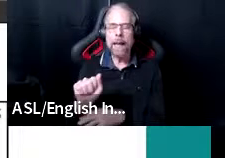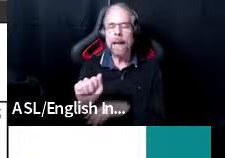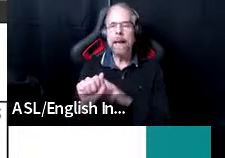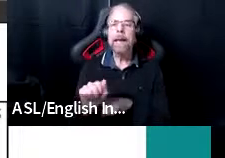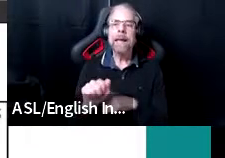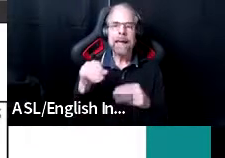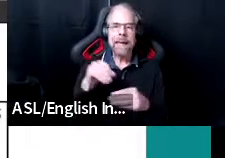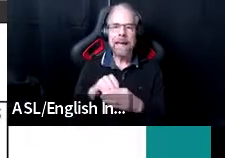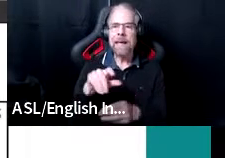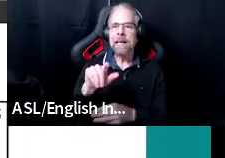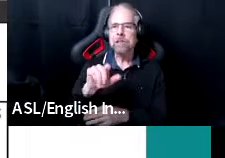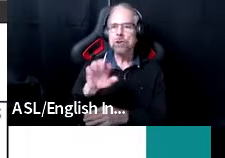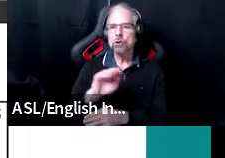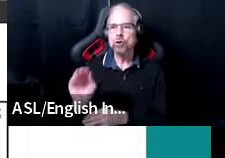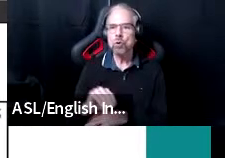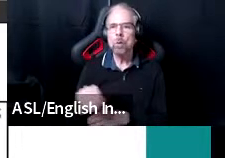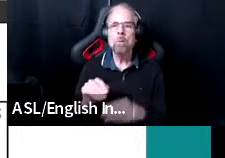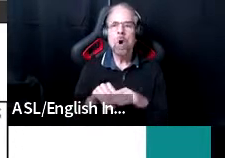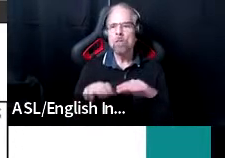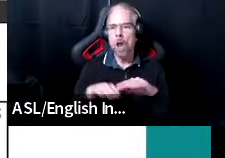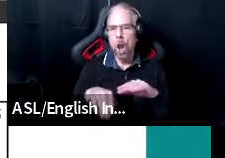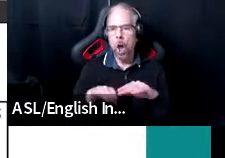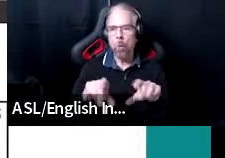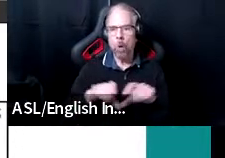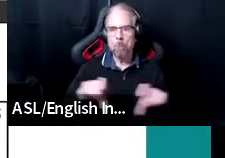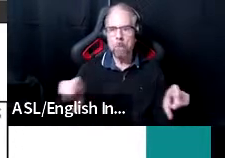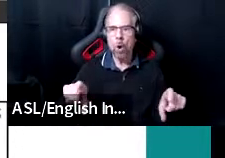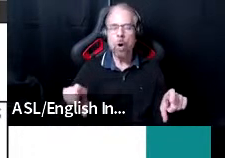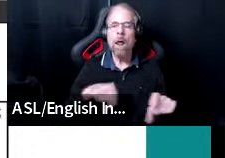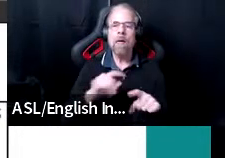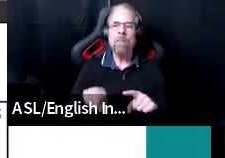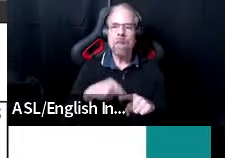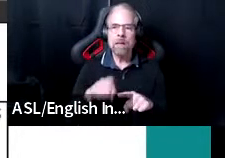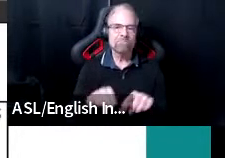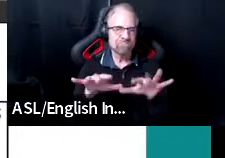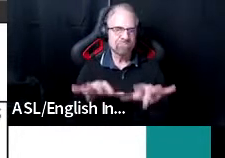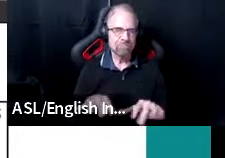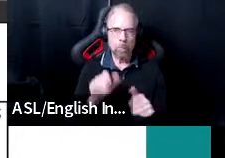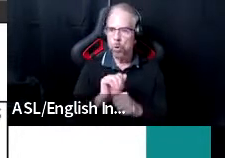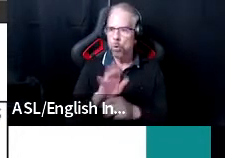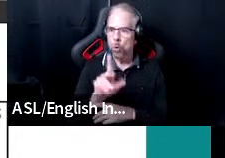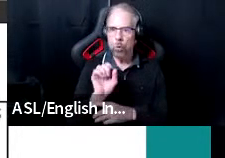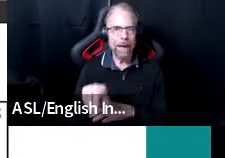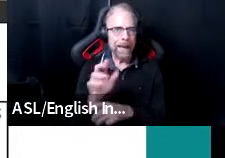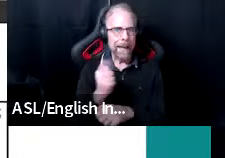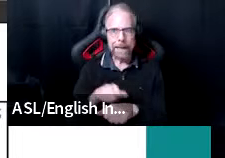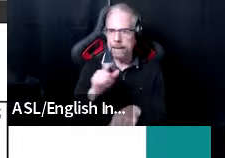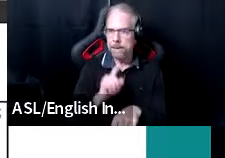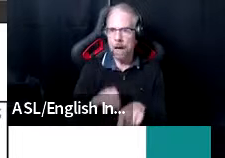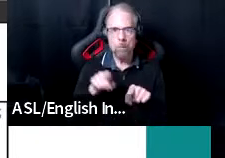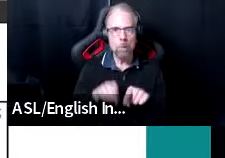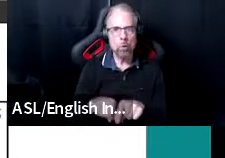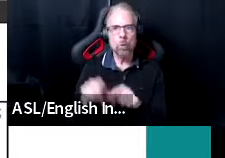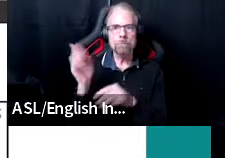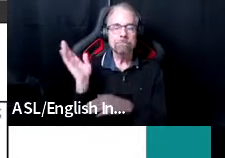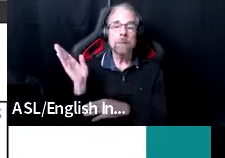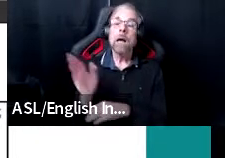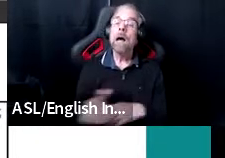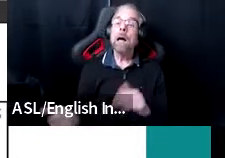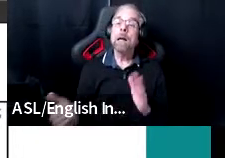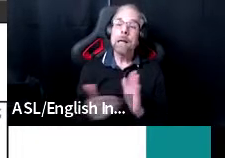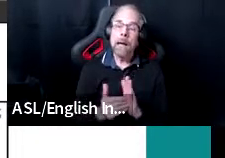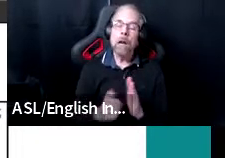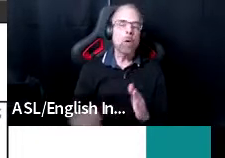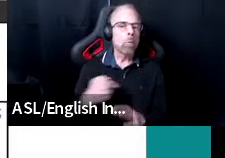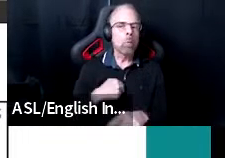Zoom on the lower menu bar and write your question at any time throughout the presentation. Again, we